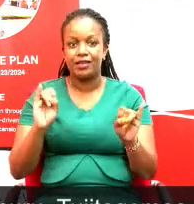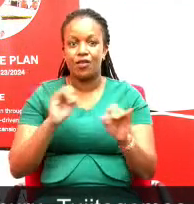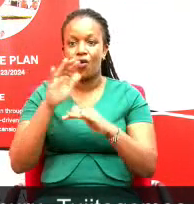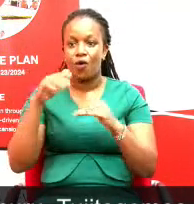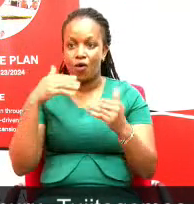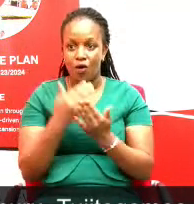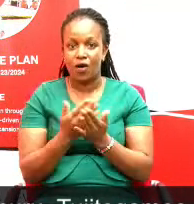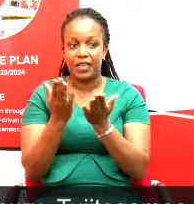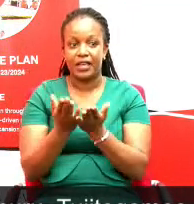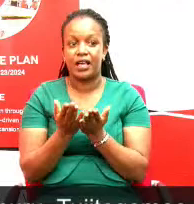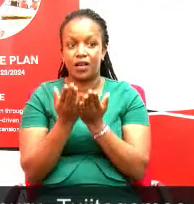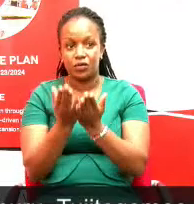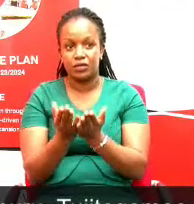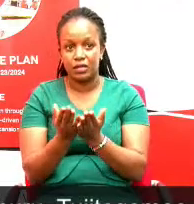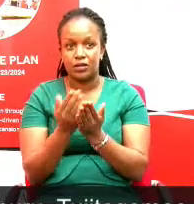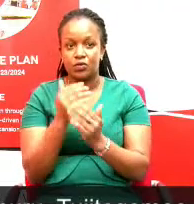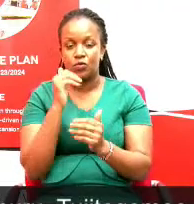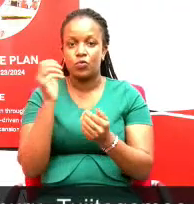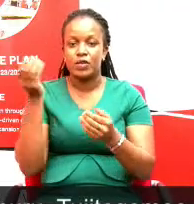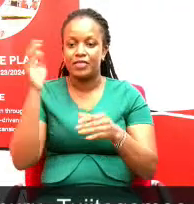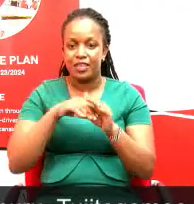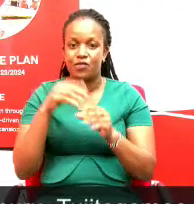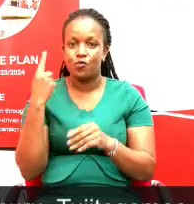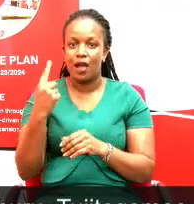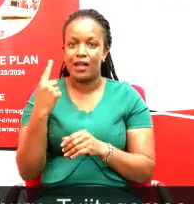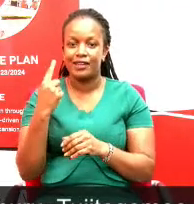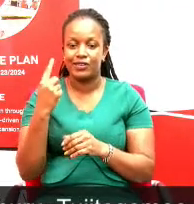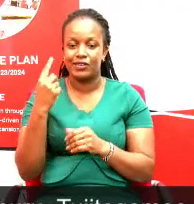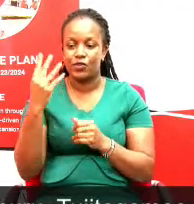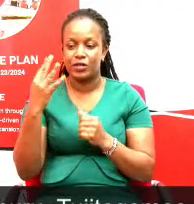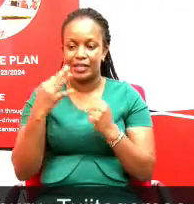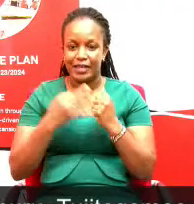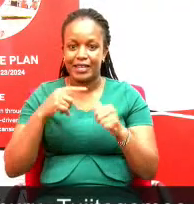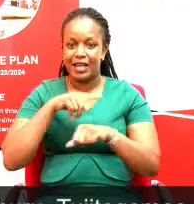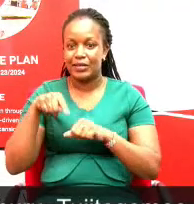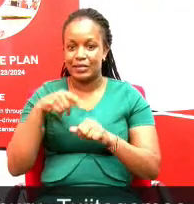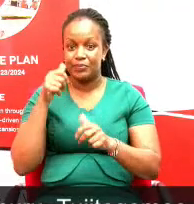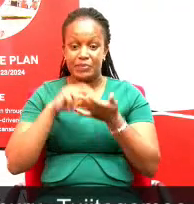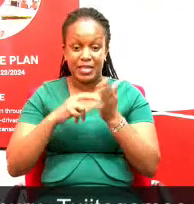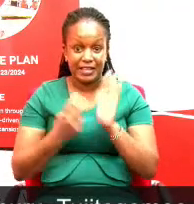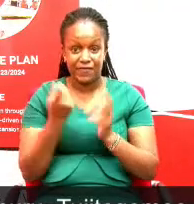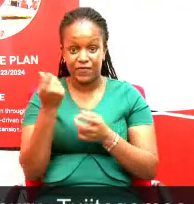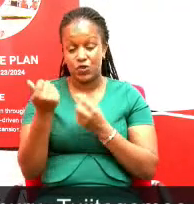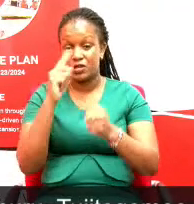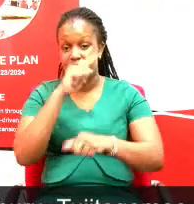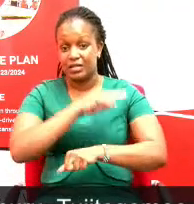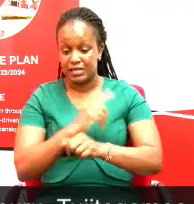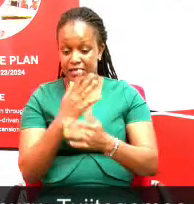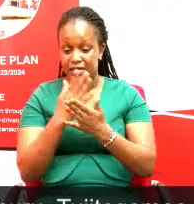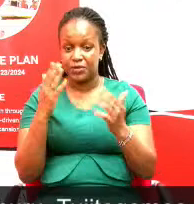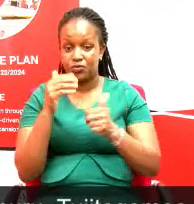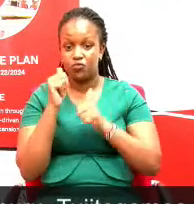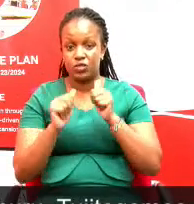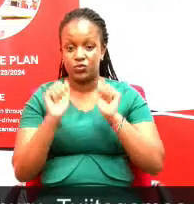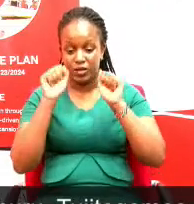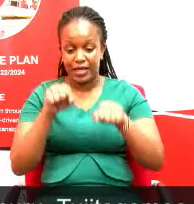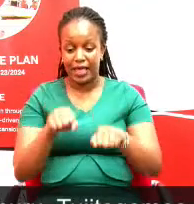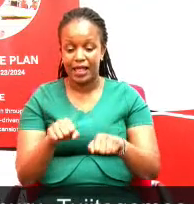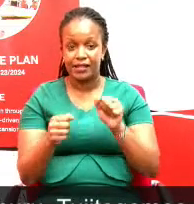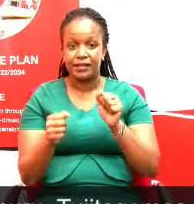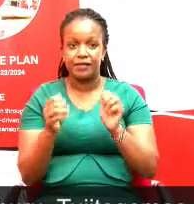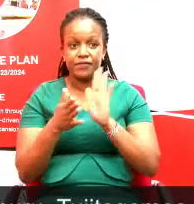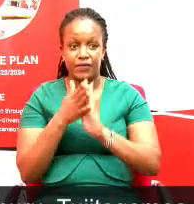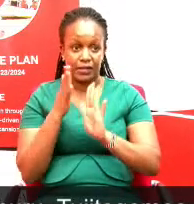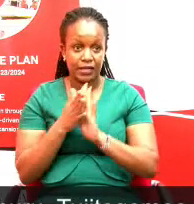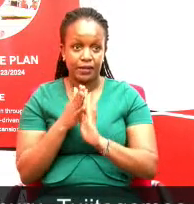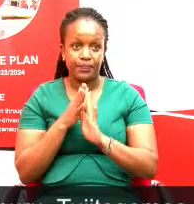many days? Several days. We shouldn't be talking about that at this stage in time. It's something that we can only murmur about it,